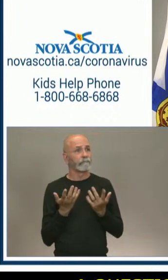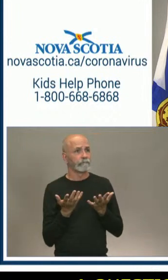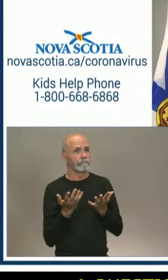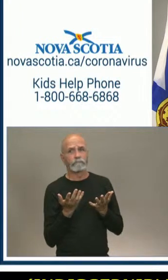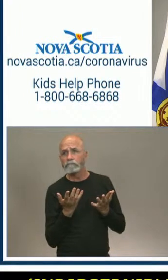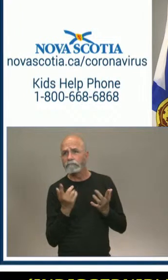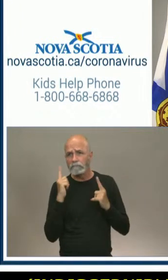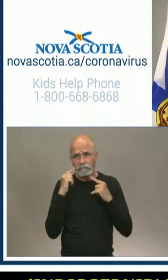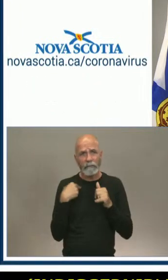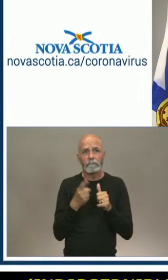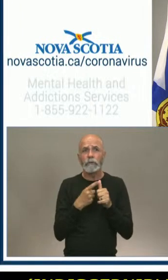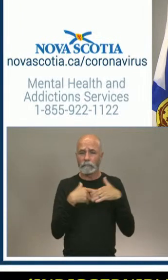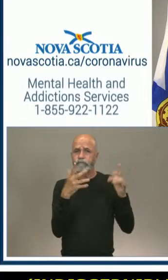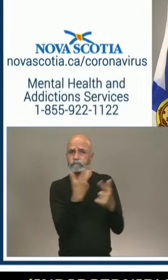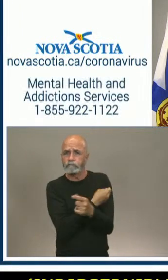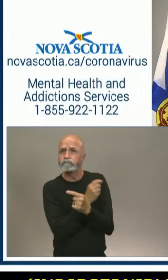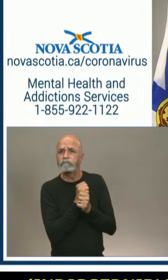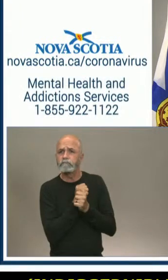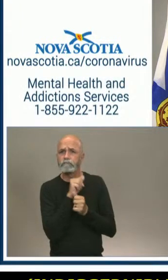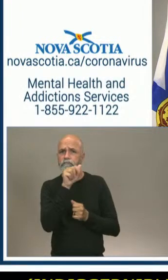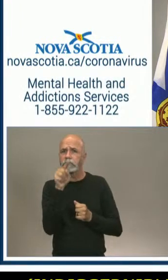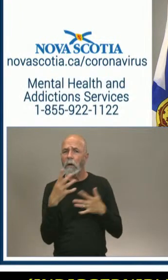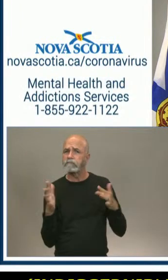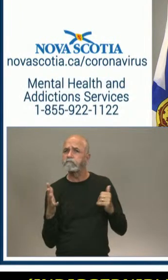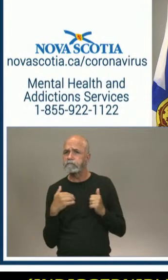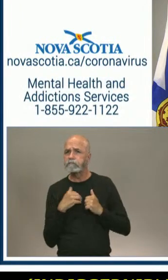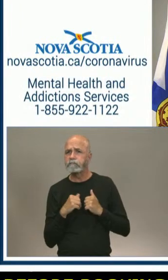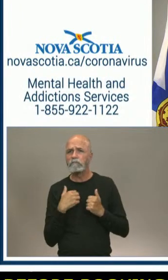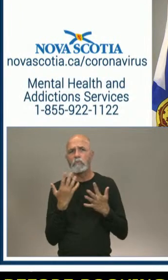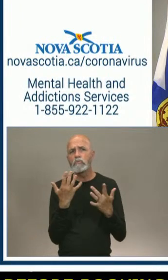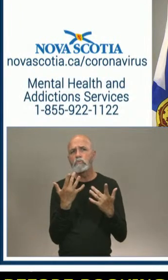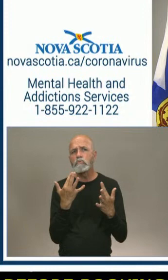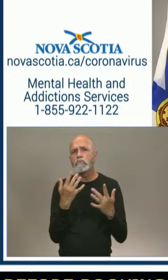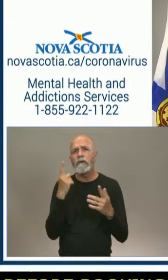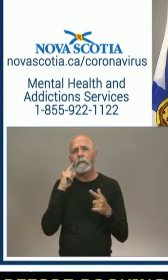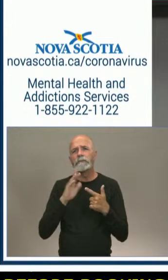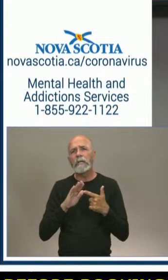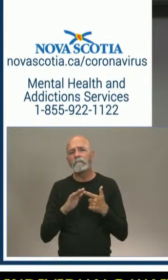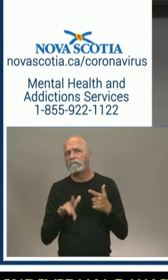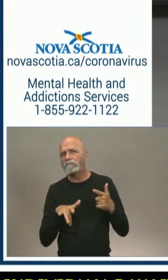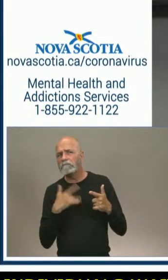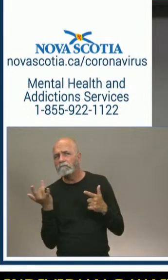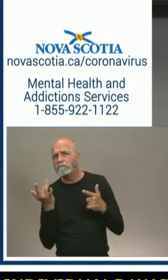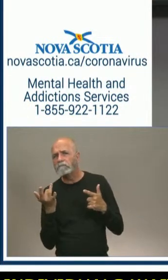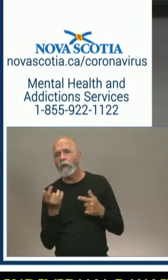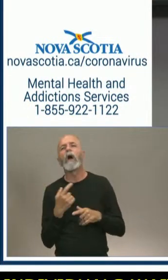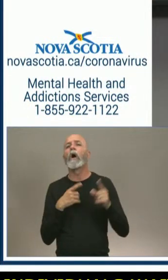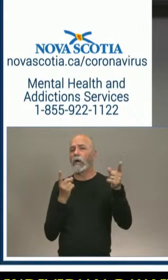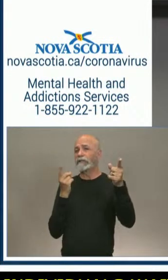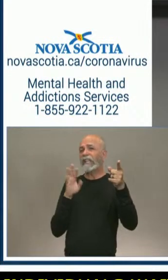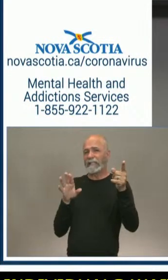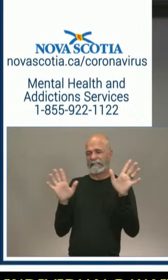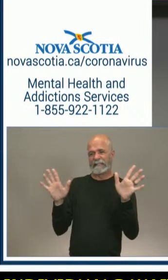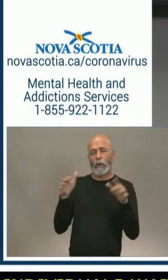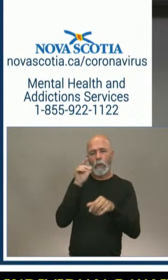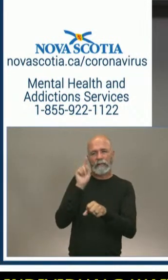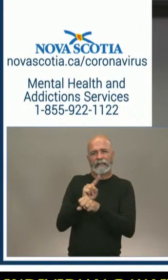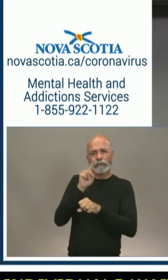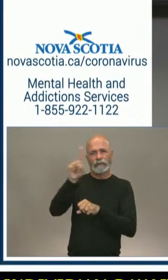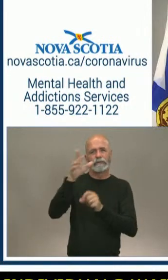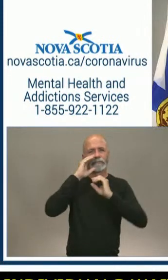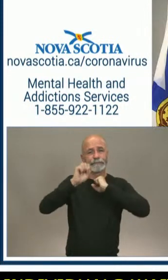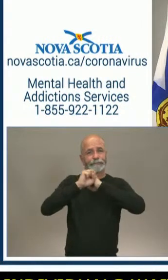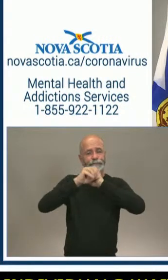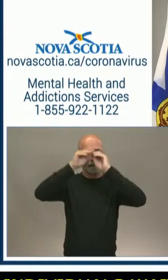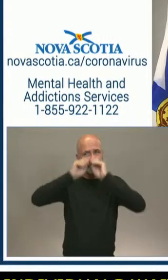their AstraZeneca shot quite a while ago now. As we said on Wednesday, that call-out is going to start happening next week. Next,